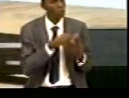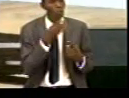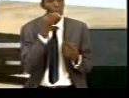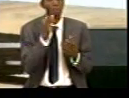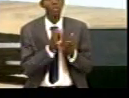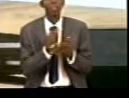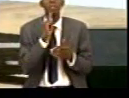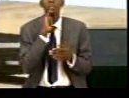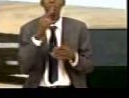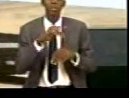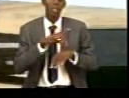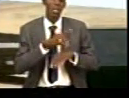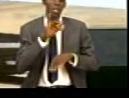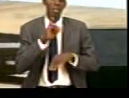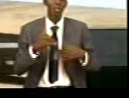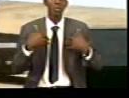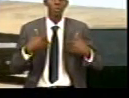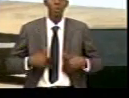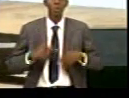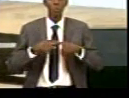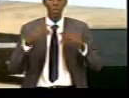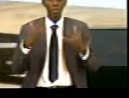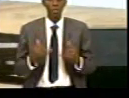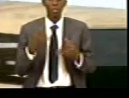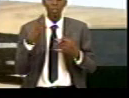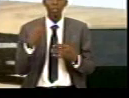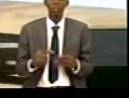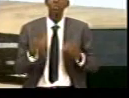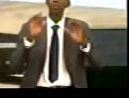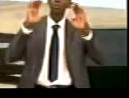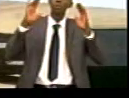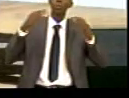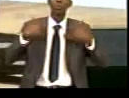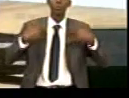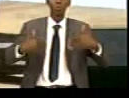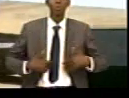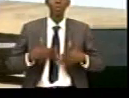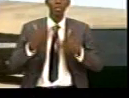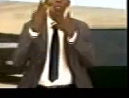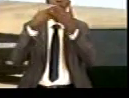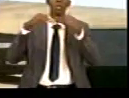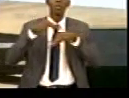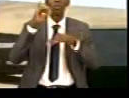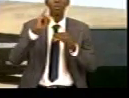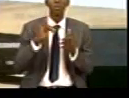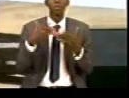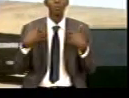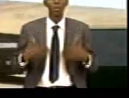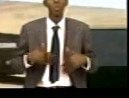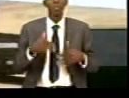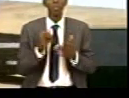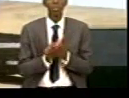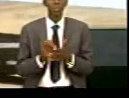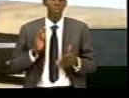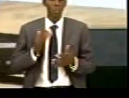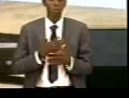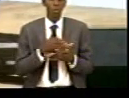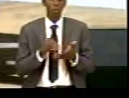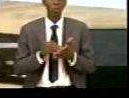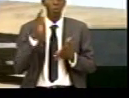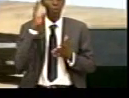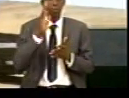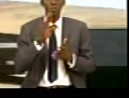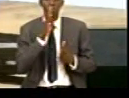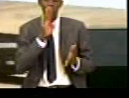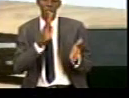body, it says that our body now may be fashioned like unto his glorious body. That's the